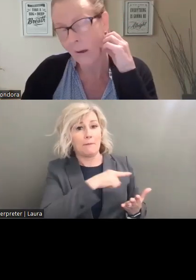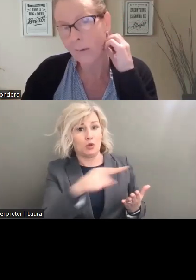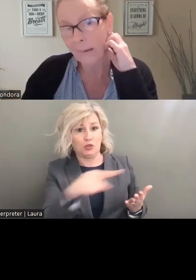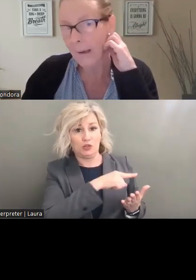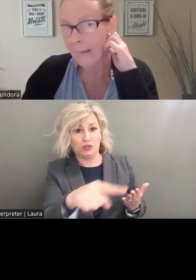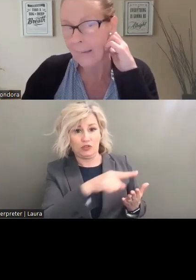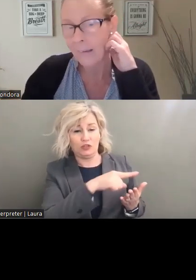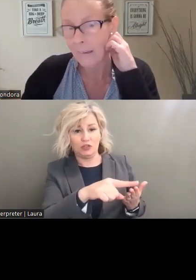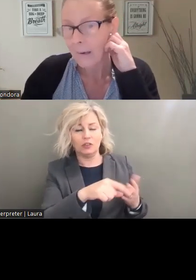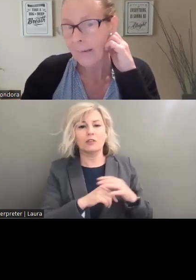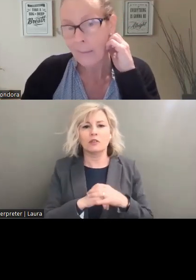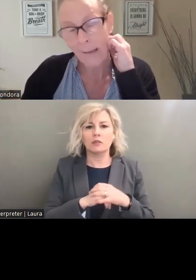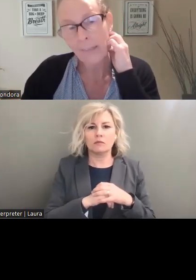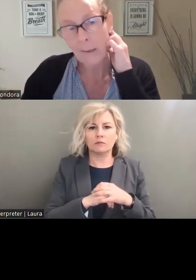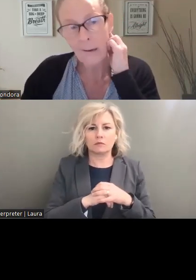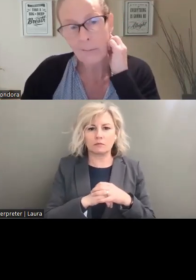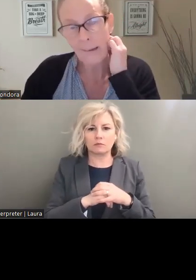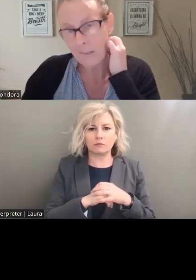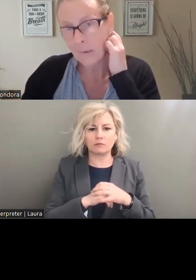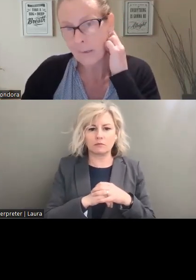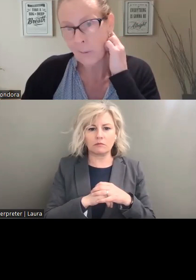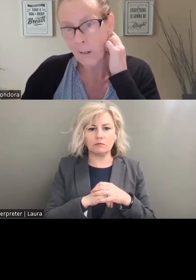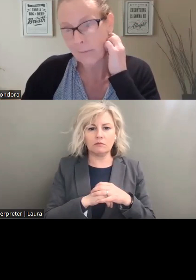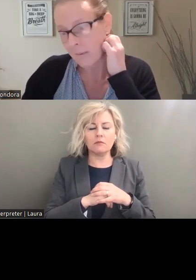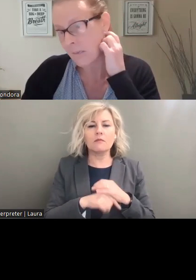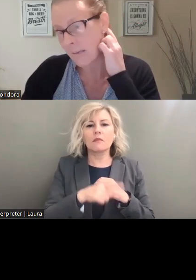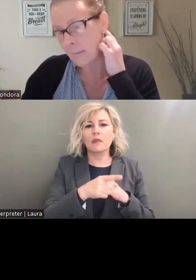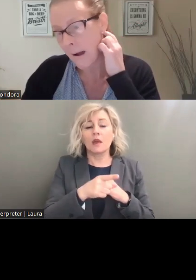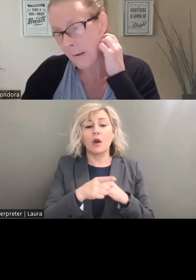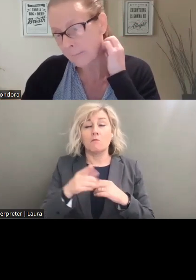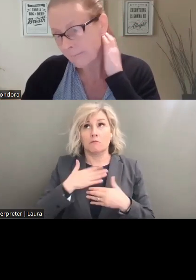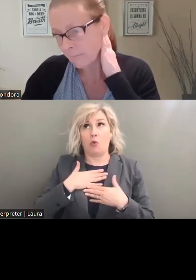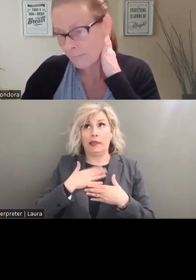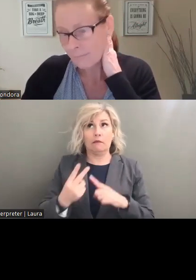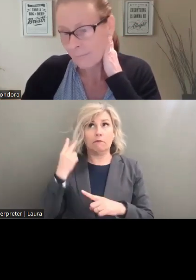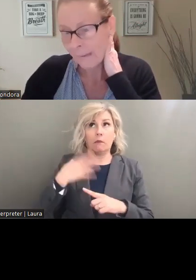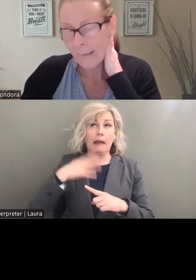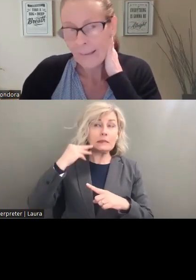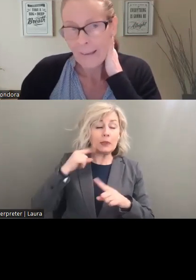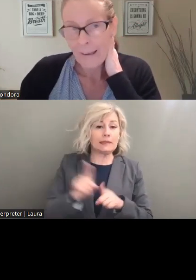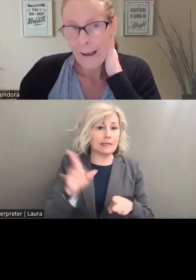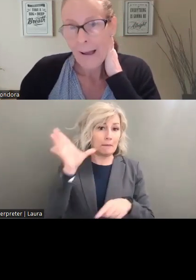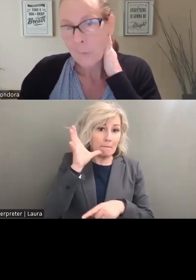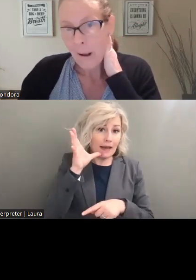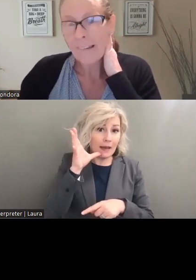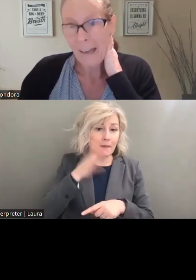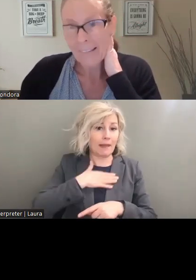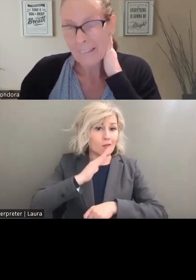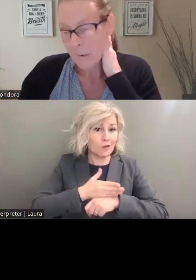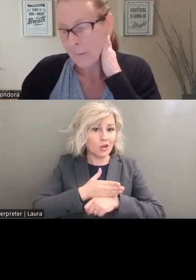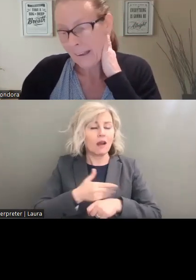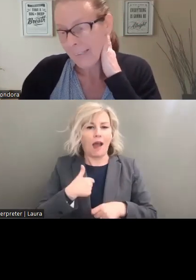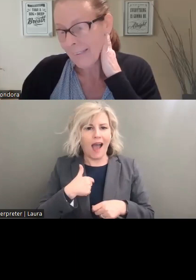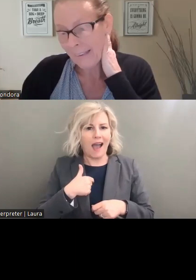to involve. And again, when I think about my experience with all of this as a mom, I've walked